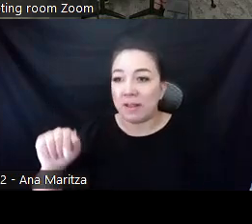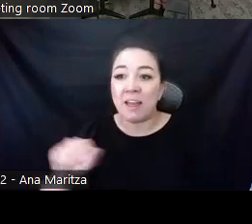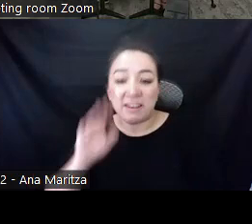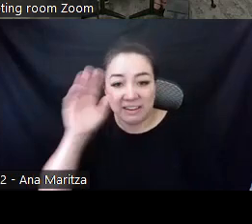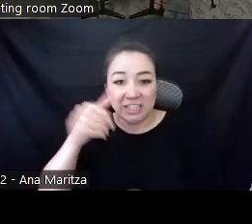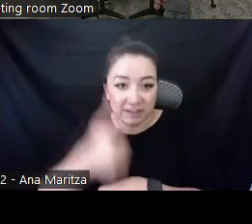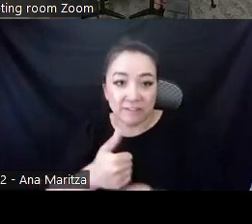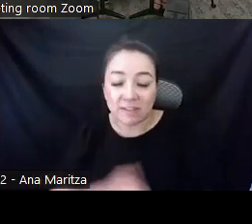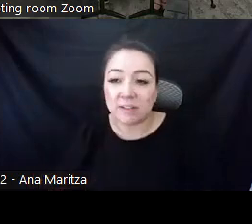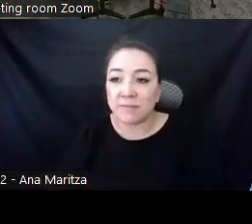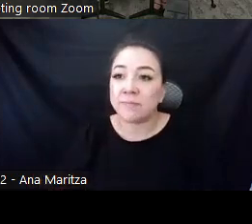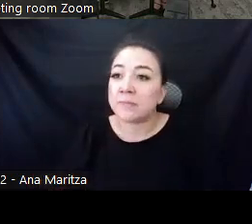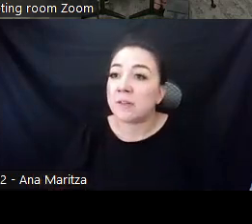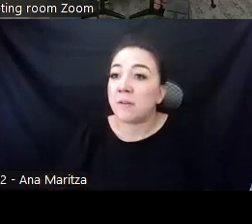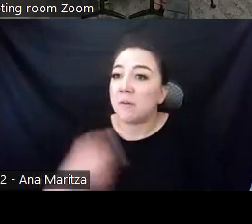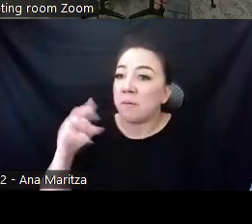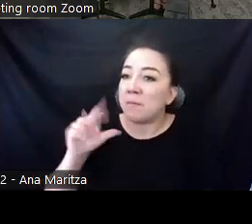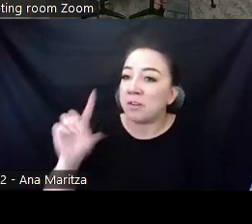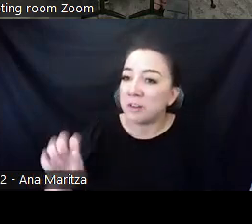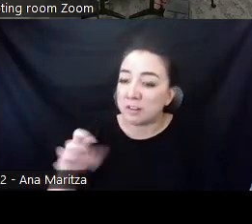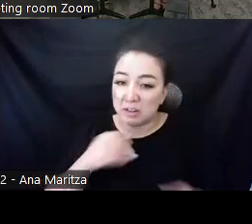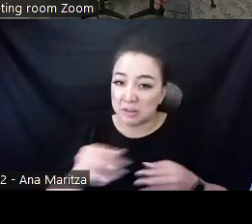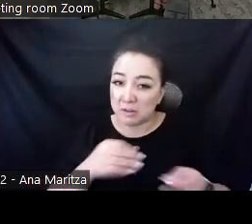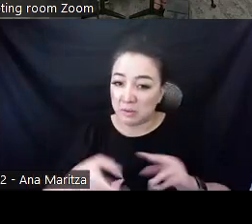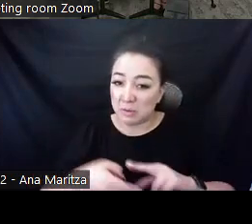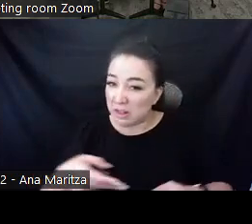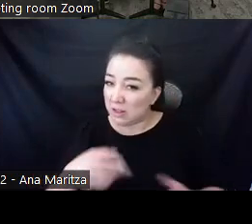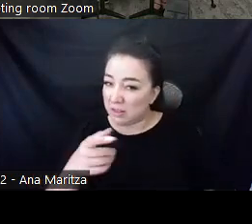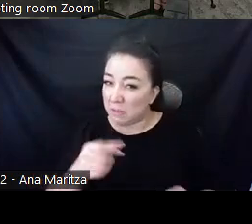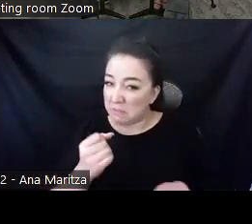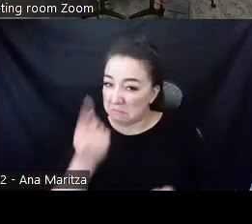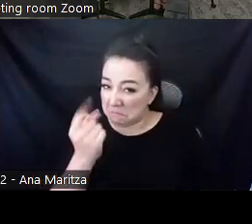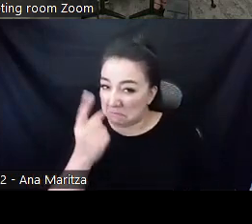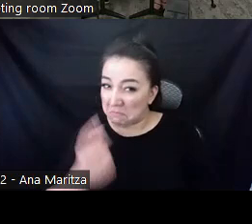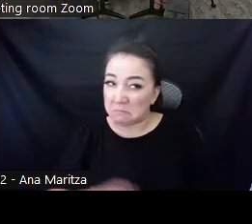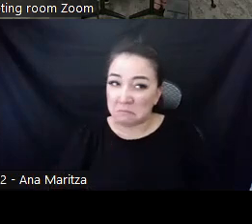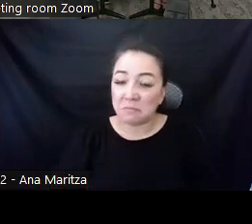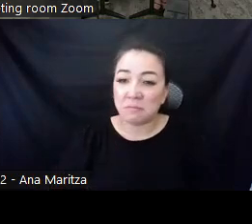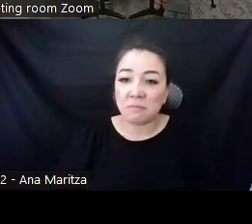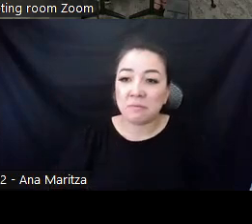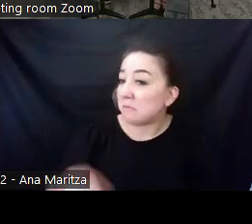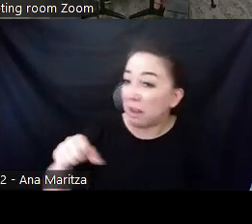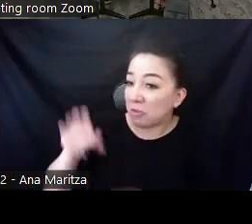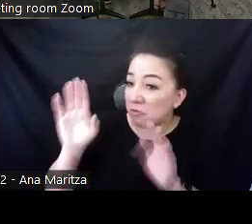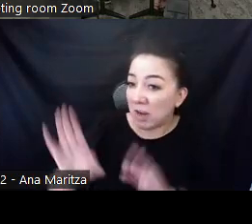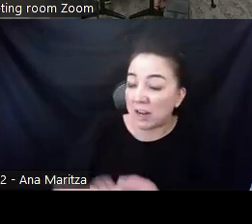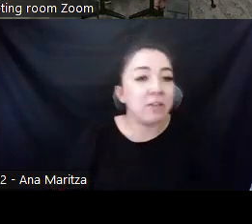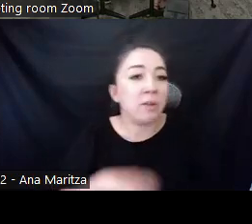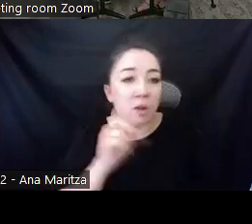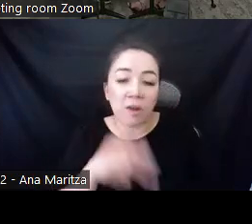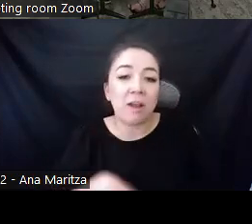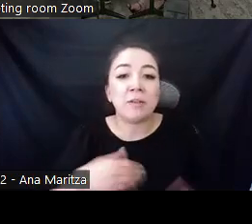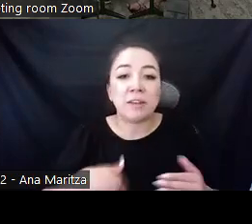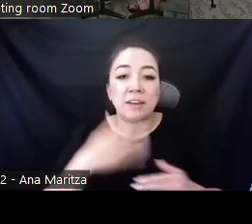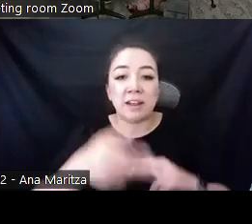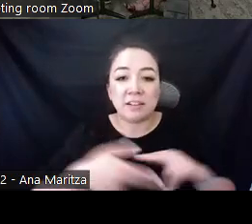initiatives. Michelle, should I just be walking through the slides? Is that what makes sense, you think? Great. Okay, so we're going to go to the